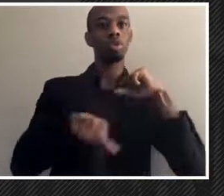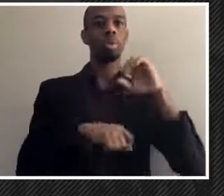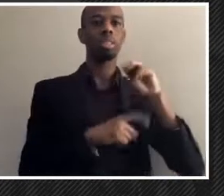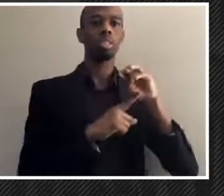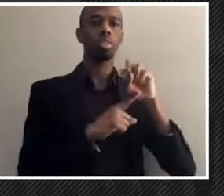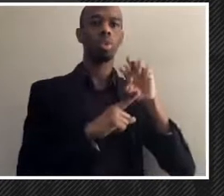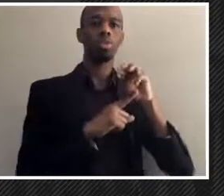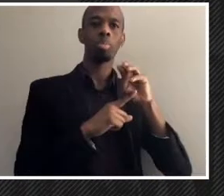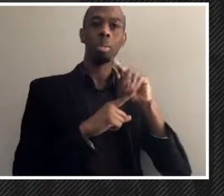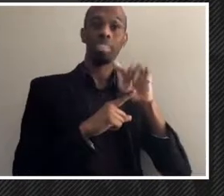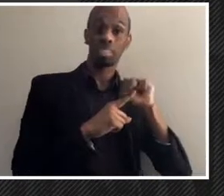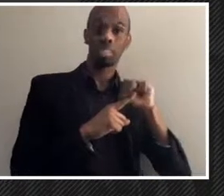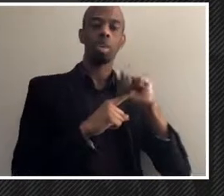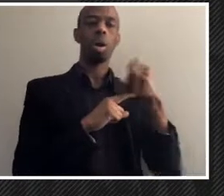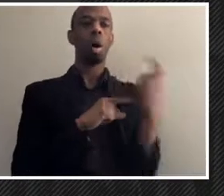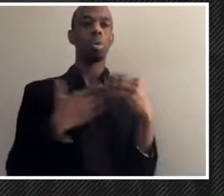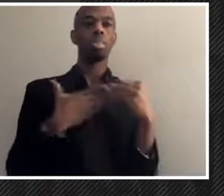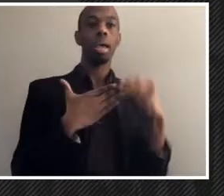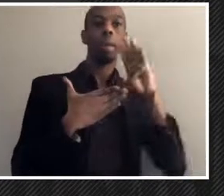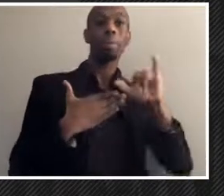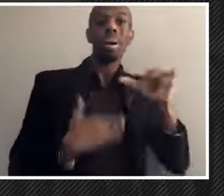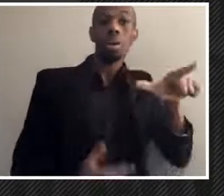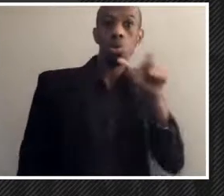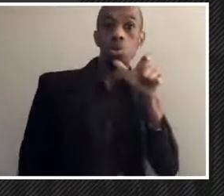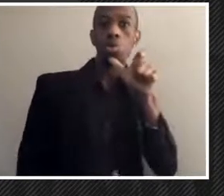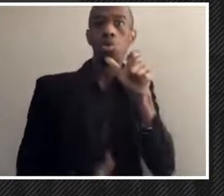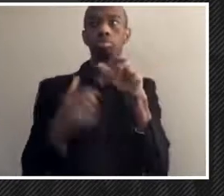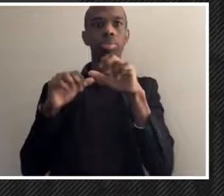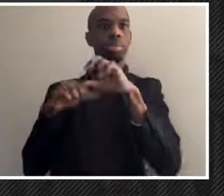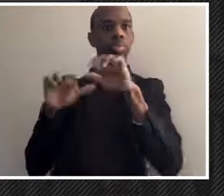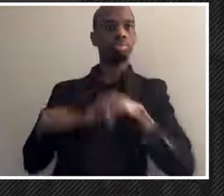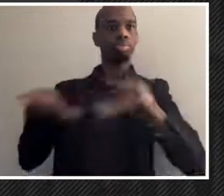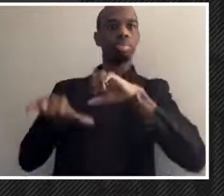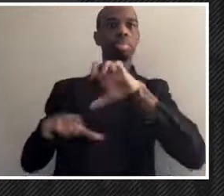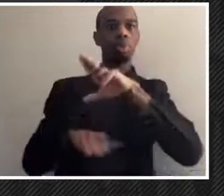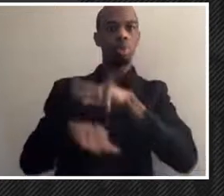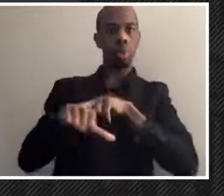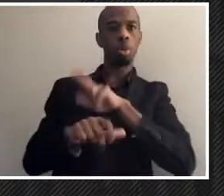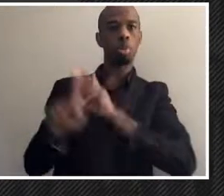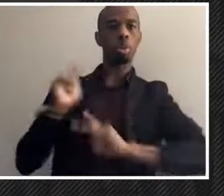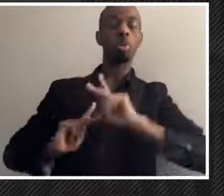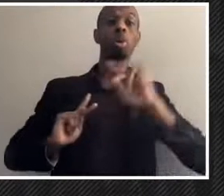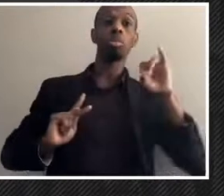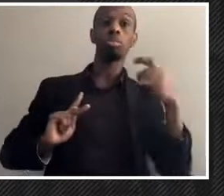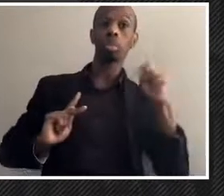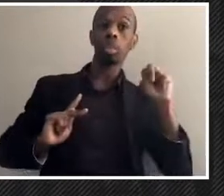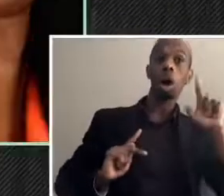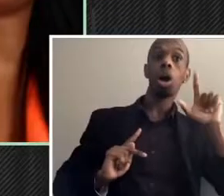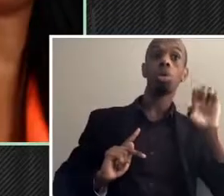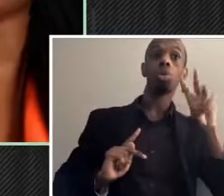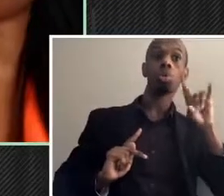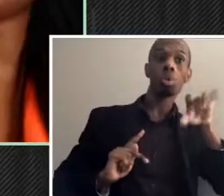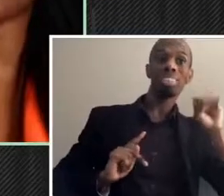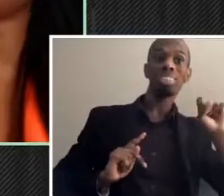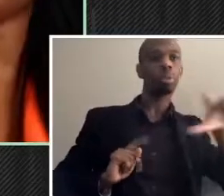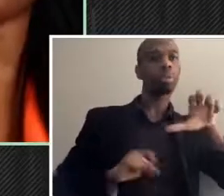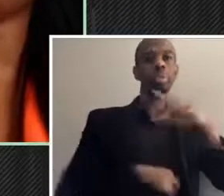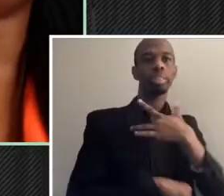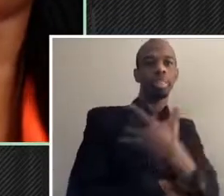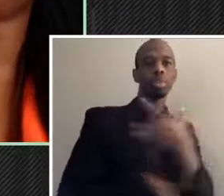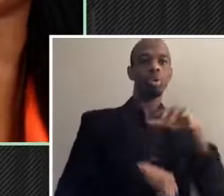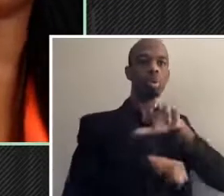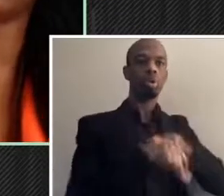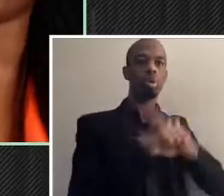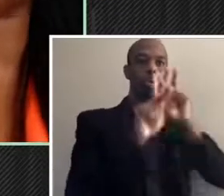everyday people. You know, John Lewis was an everyday person before he became a congressman. Rosa Parks was an everyday